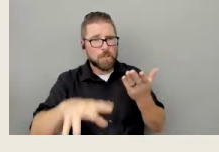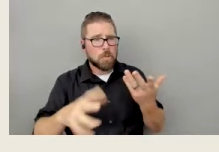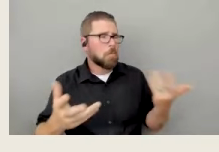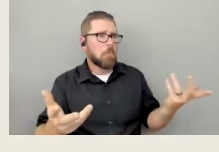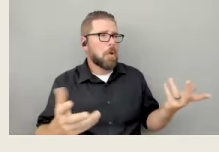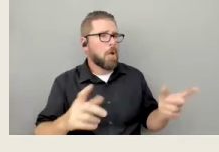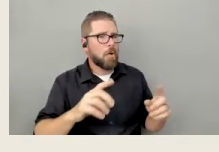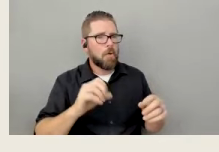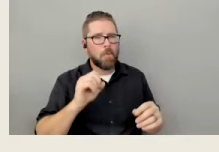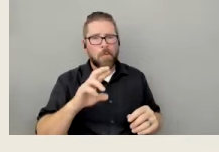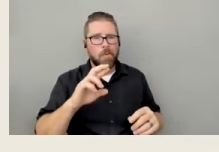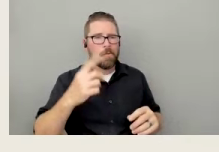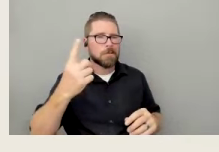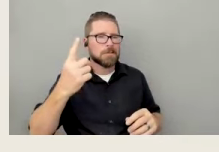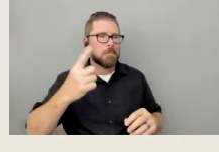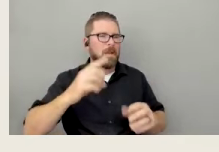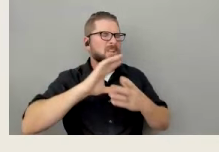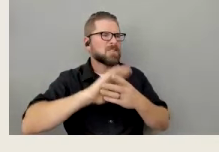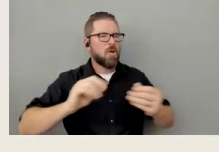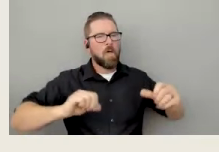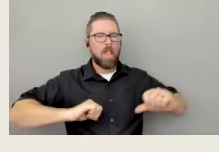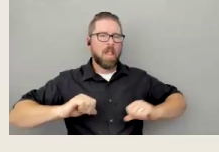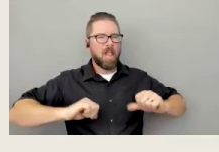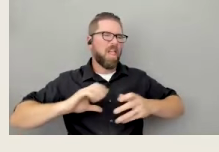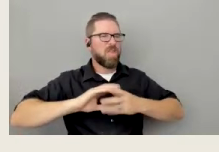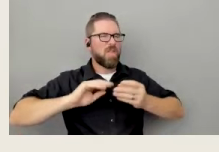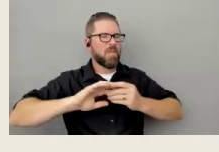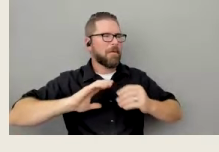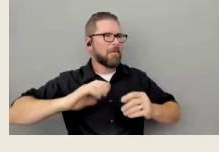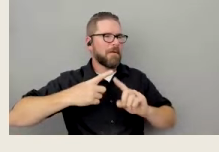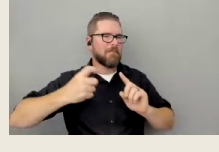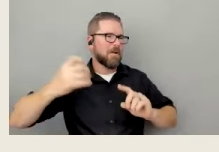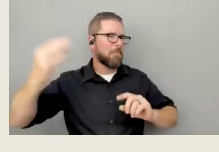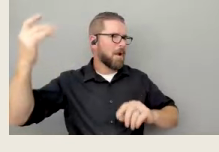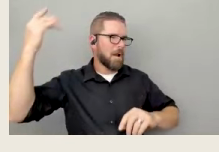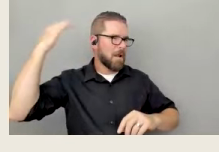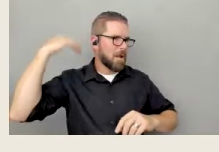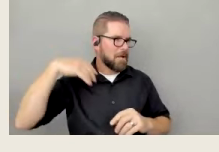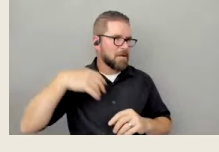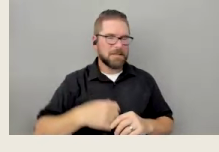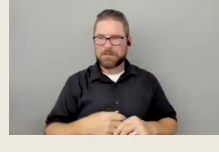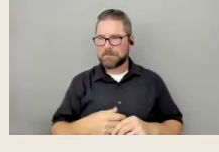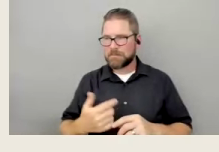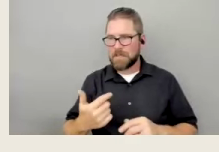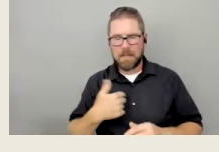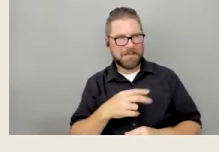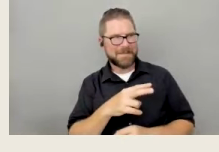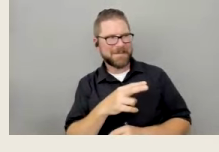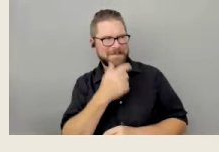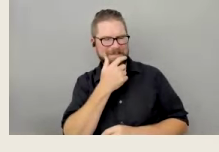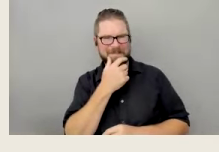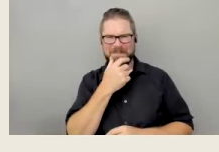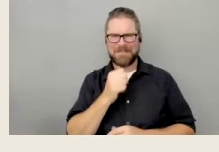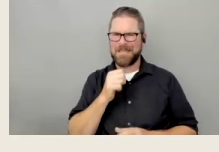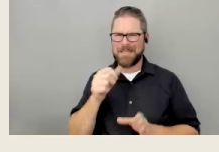long time ago, but you know, it's kind of like, it's probably not the most professional thing to chat about, but you know,